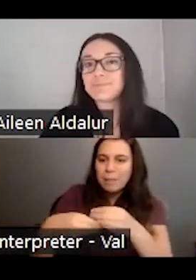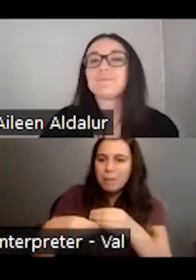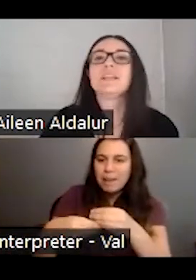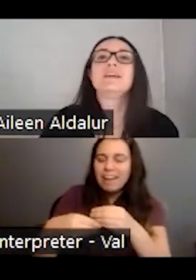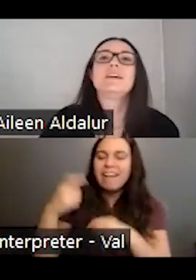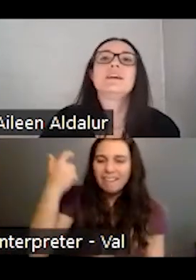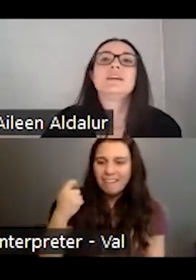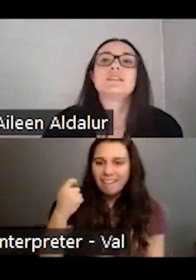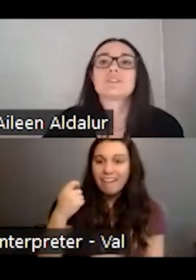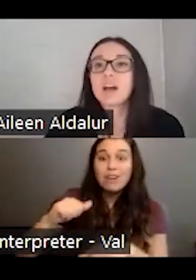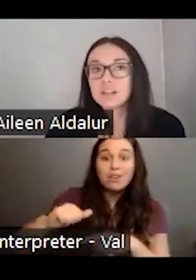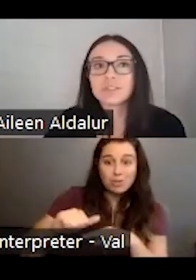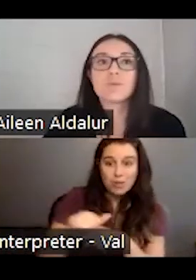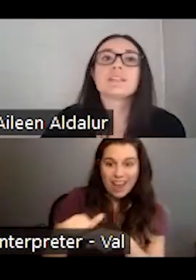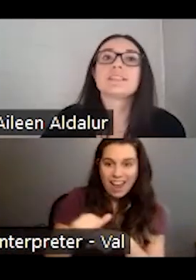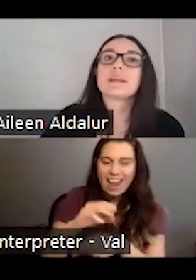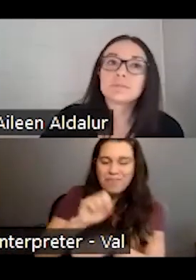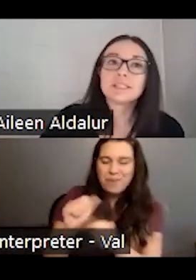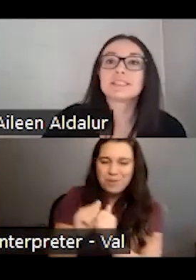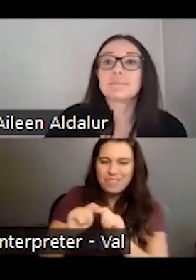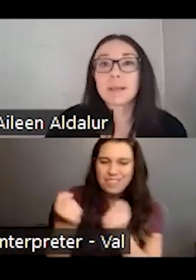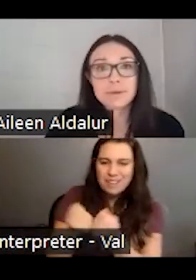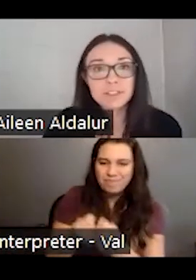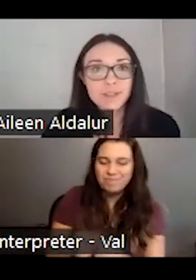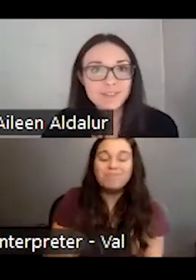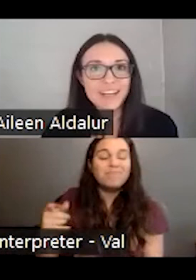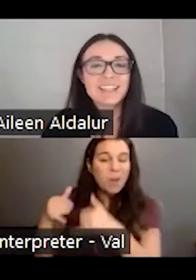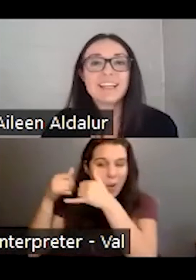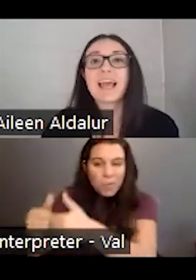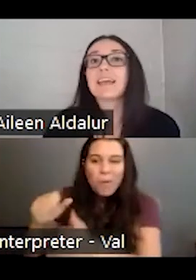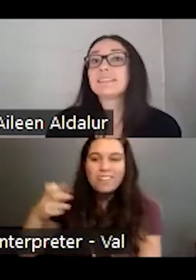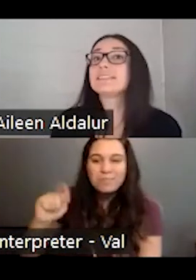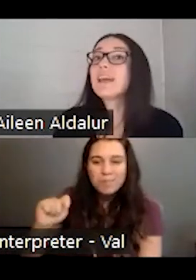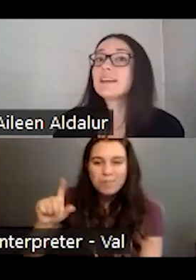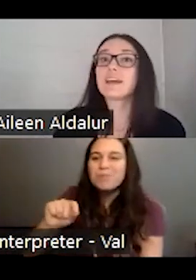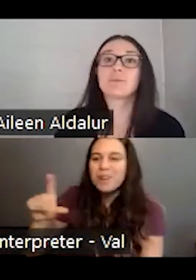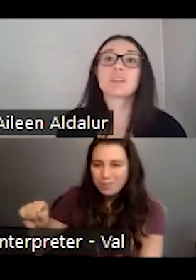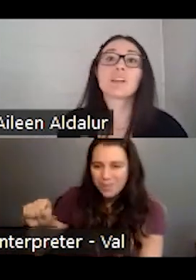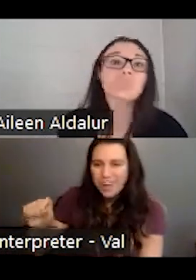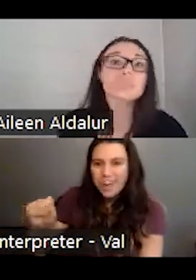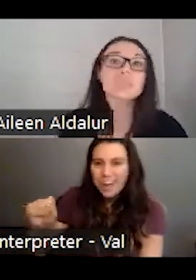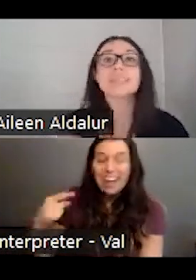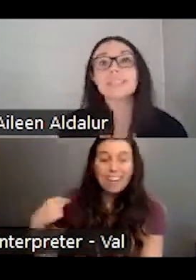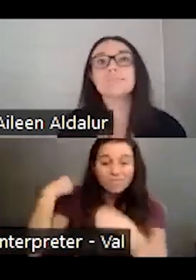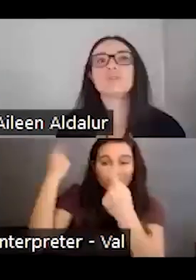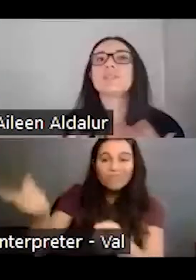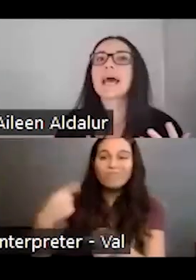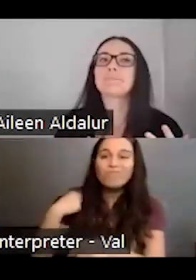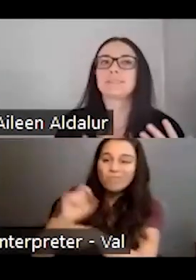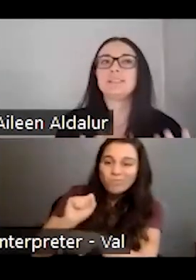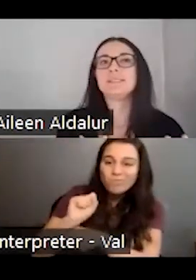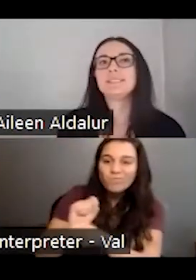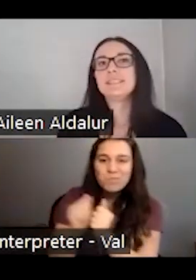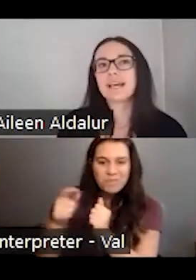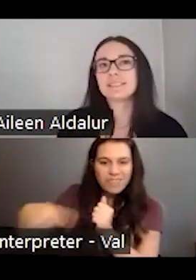team. Dr. Connor was awarded the supplement in September 2020, and since then, I've been working closely with this team to